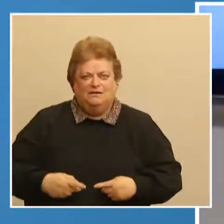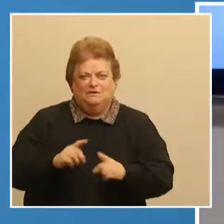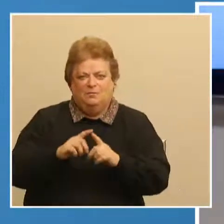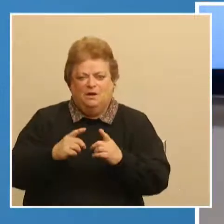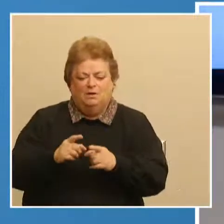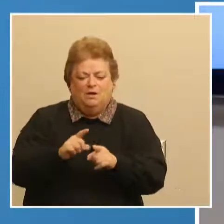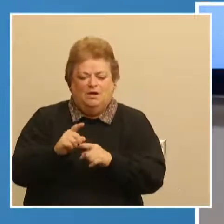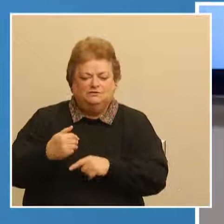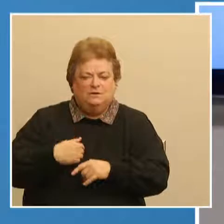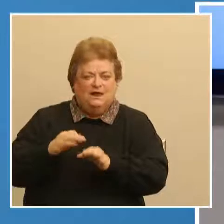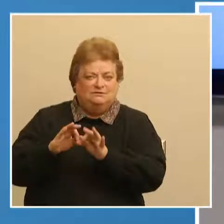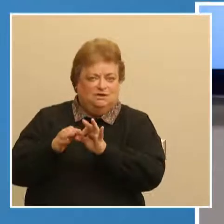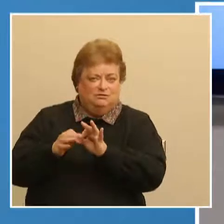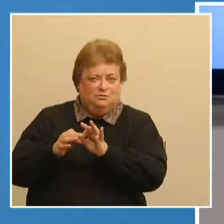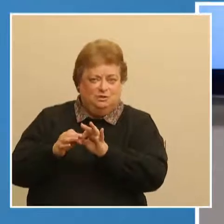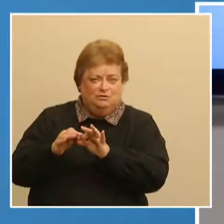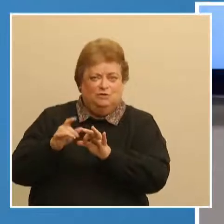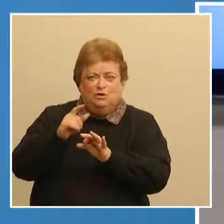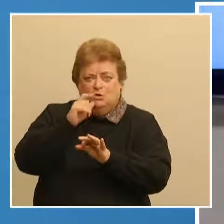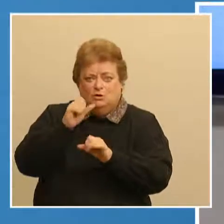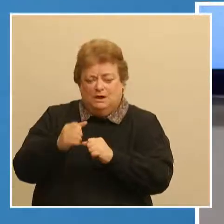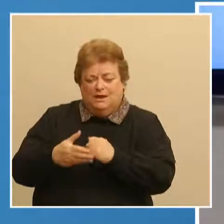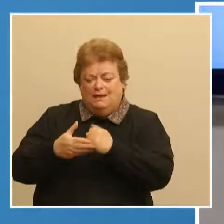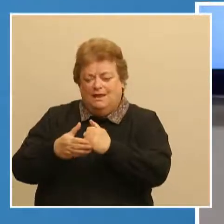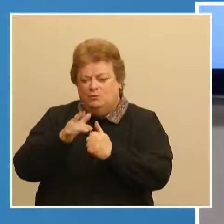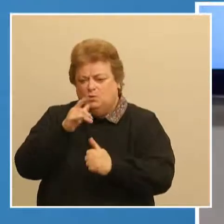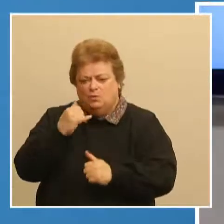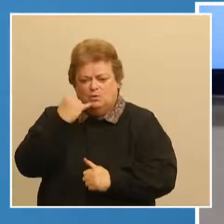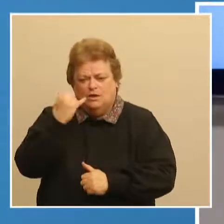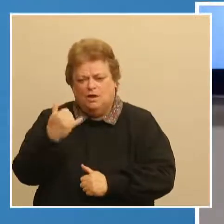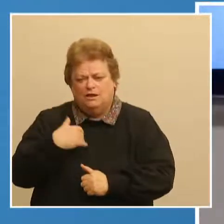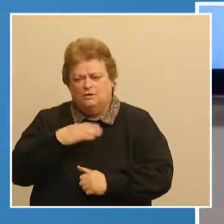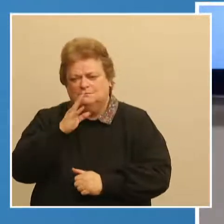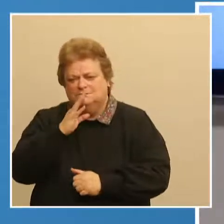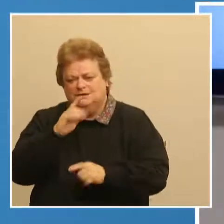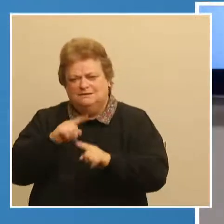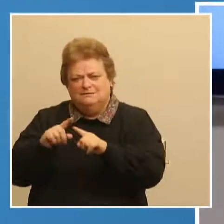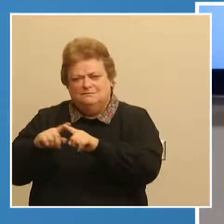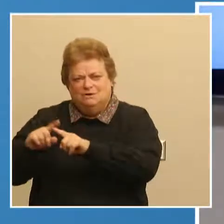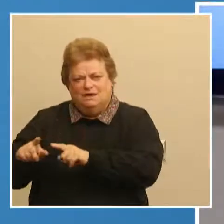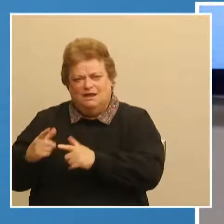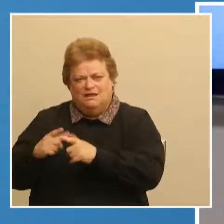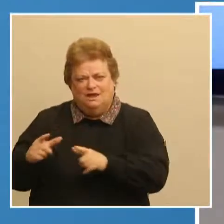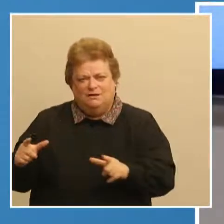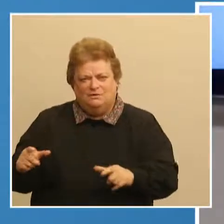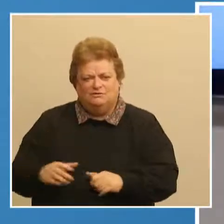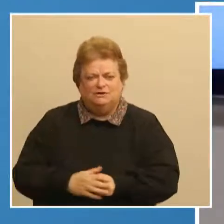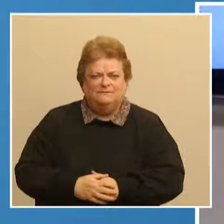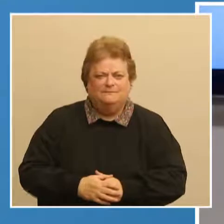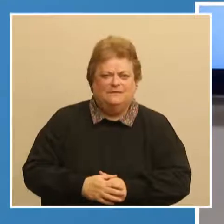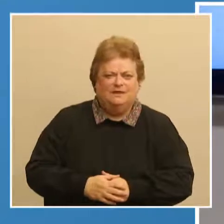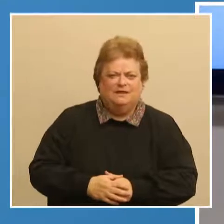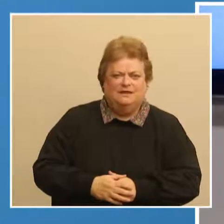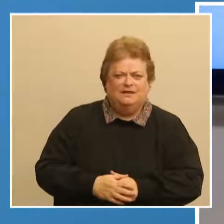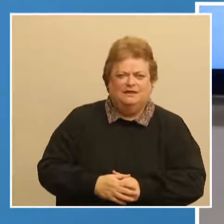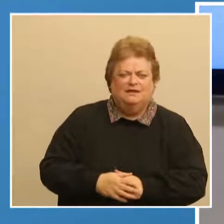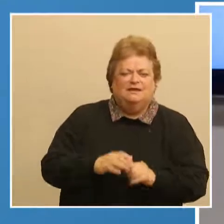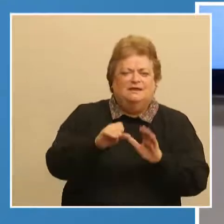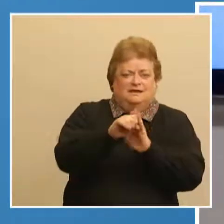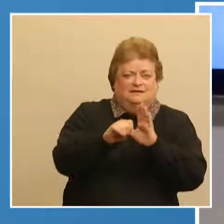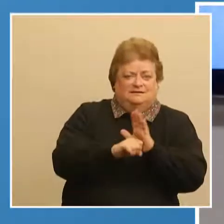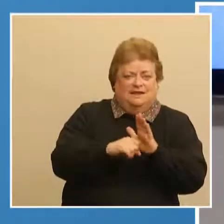has interpreters available to assist callers who speak other languages. The state has